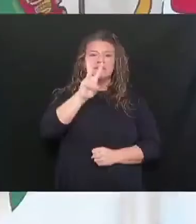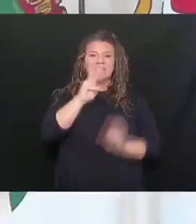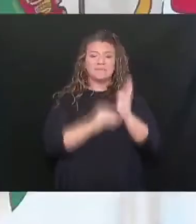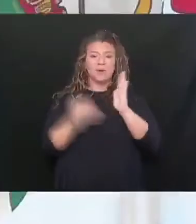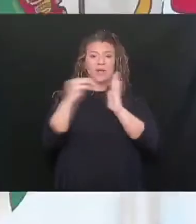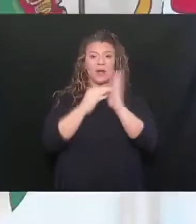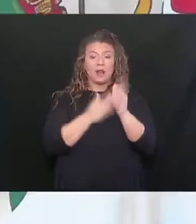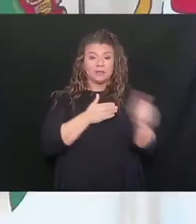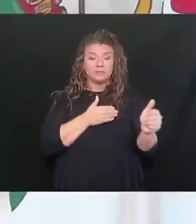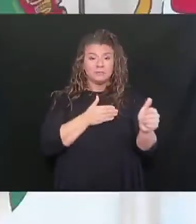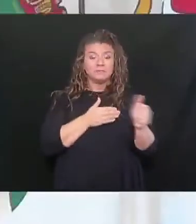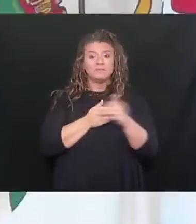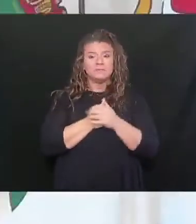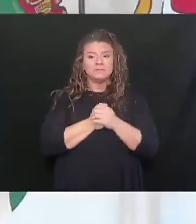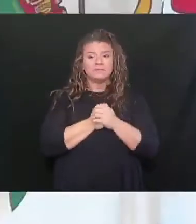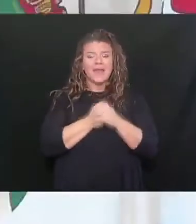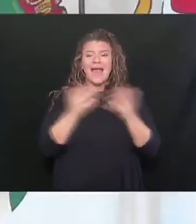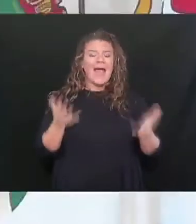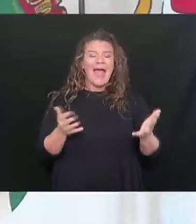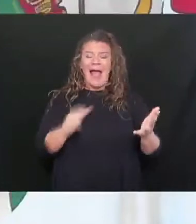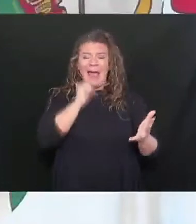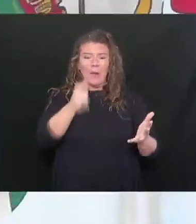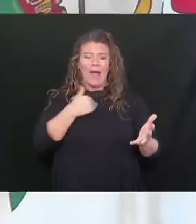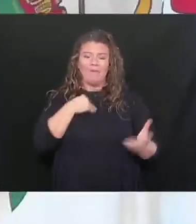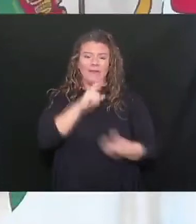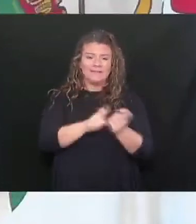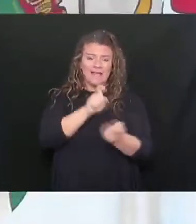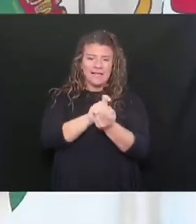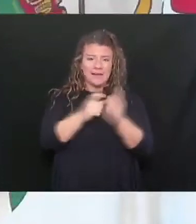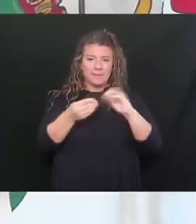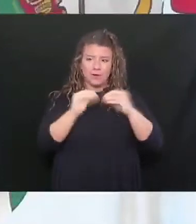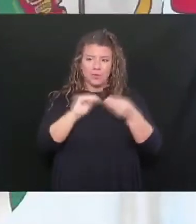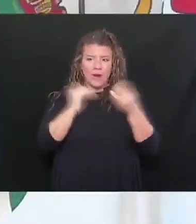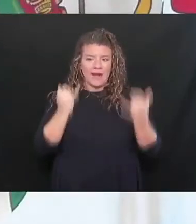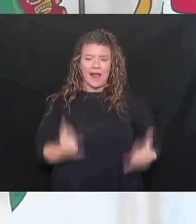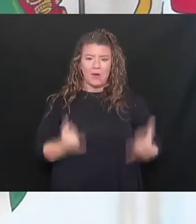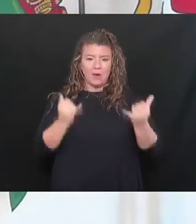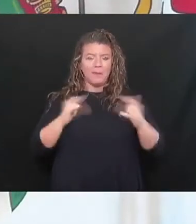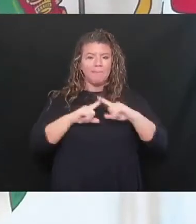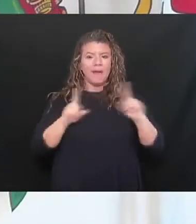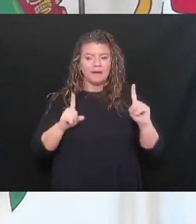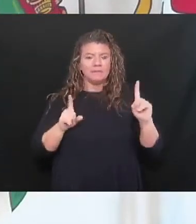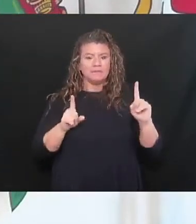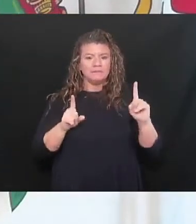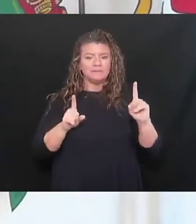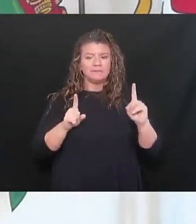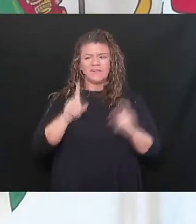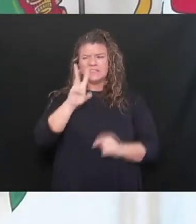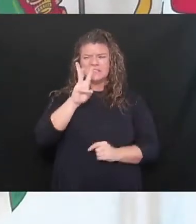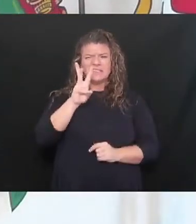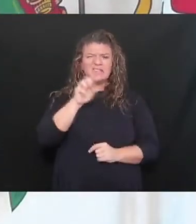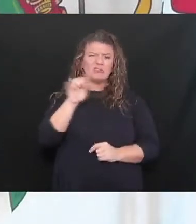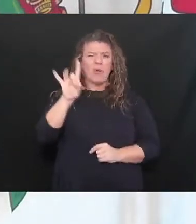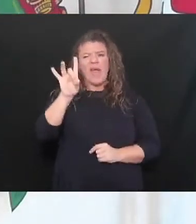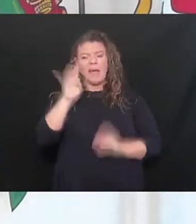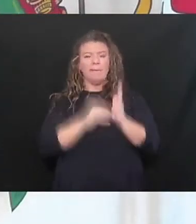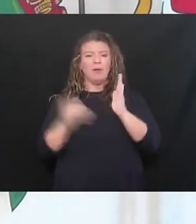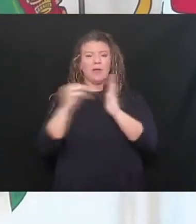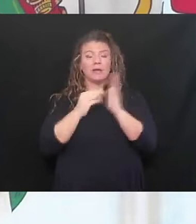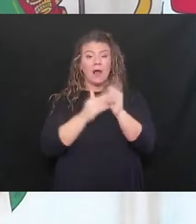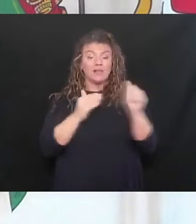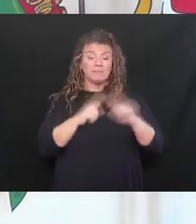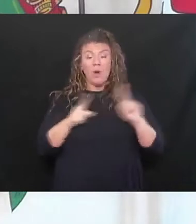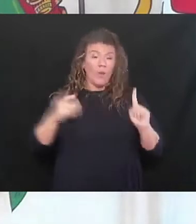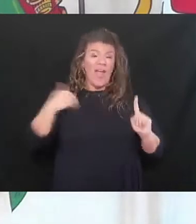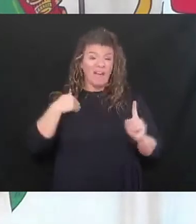million. You know, I don't have that number exactly in front of me, but you know, $6 to $8 million. But we've got the money,